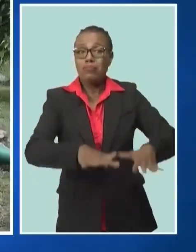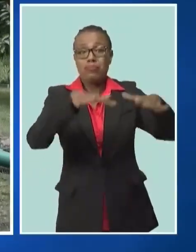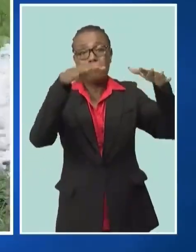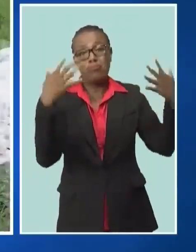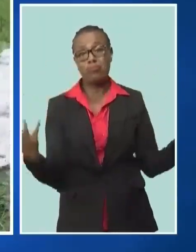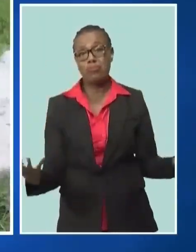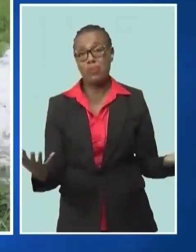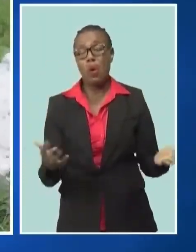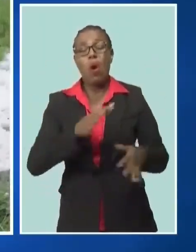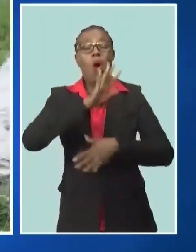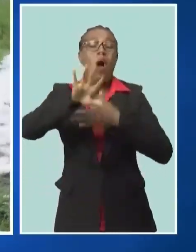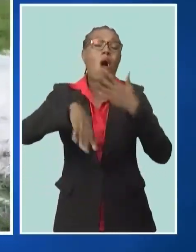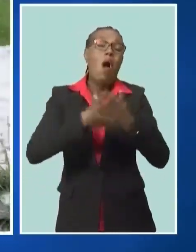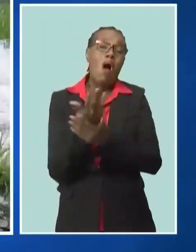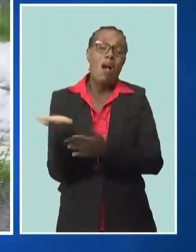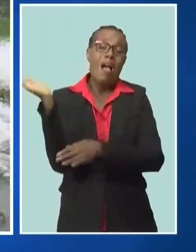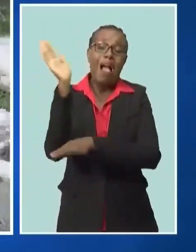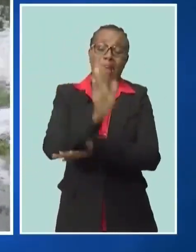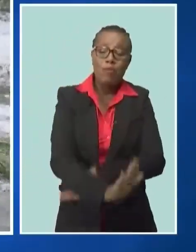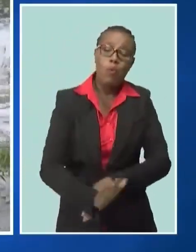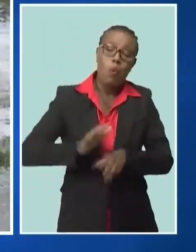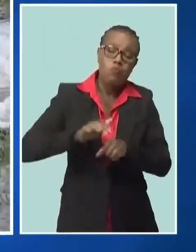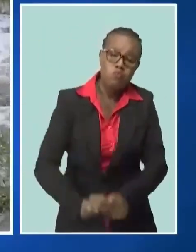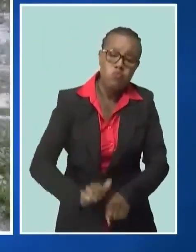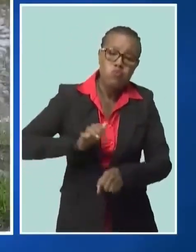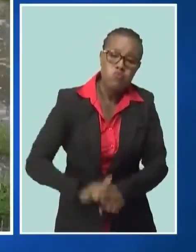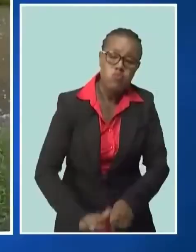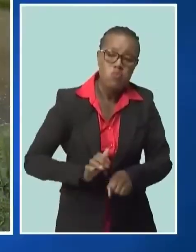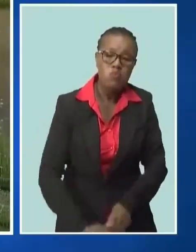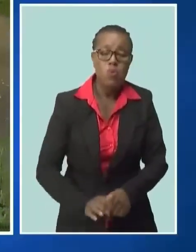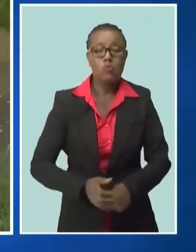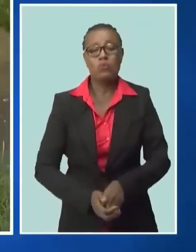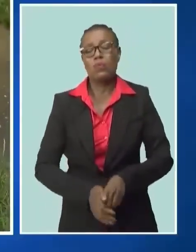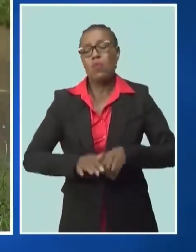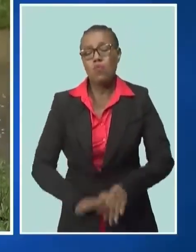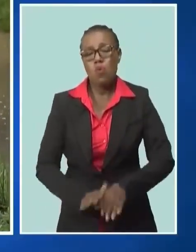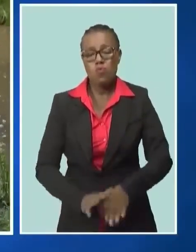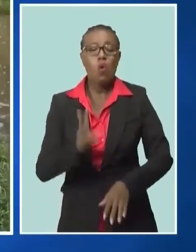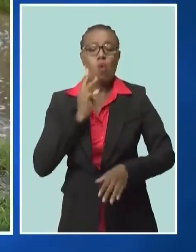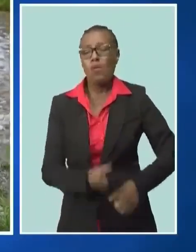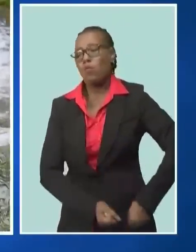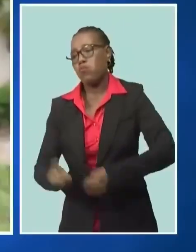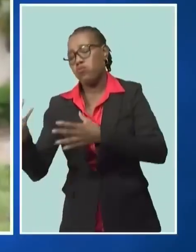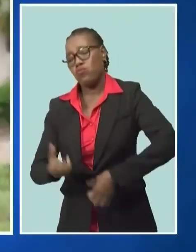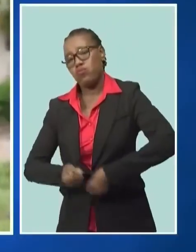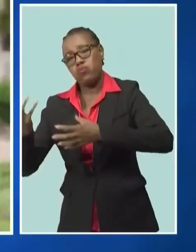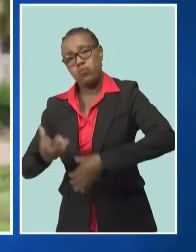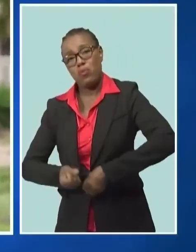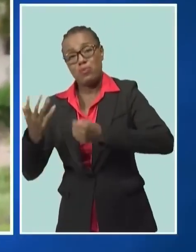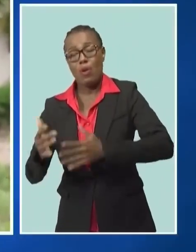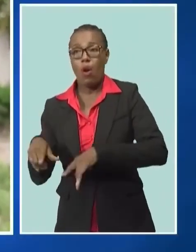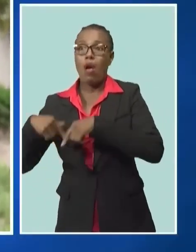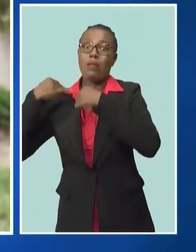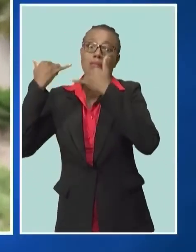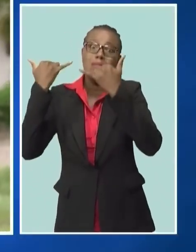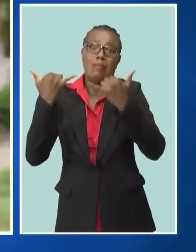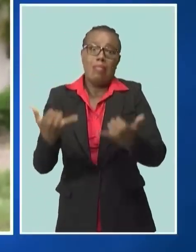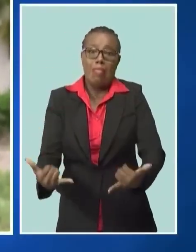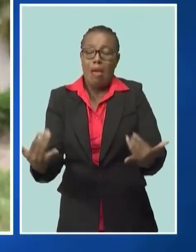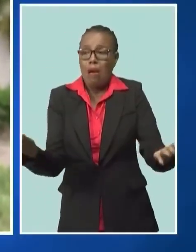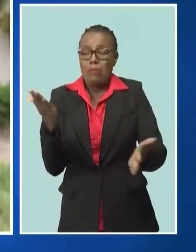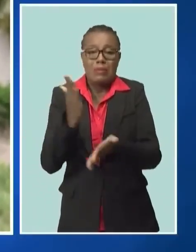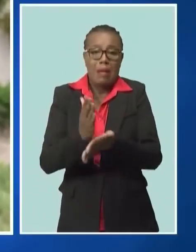all afternoon long yesterday, and now, haven't stopped yet. All my clothes,